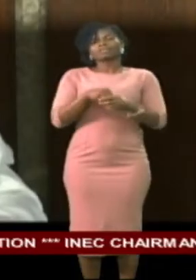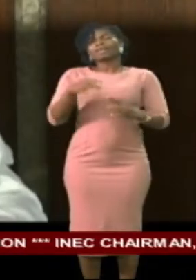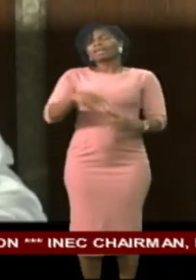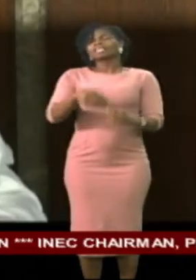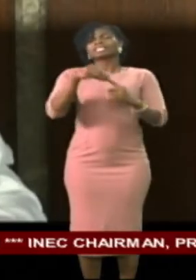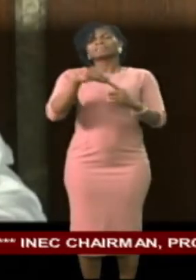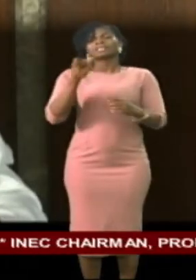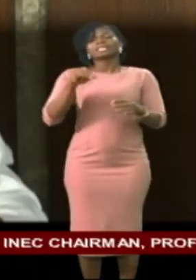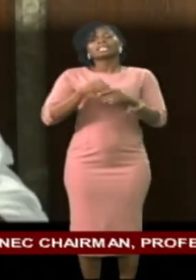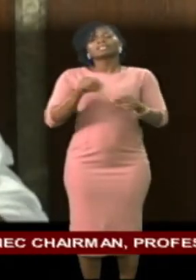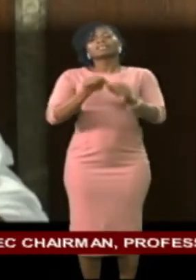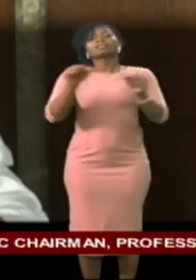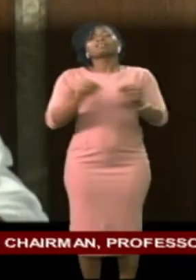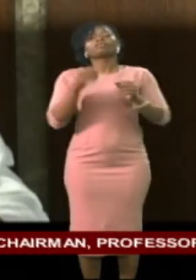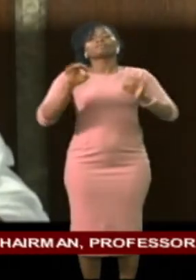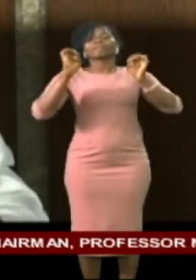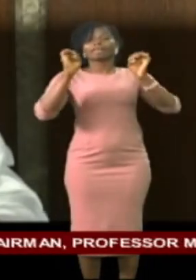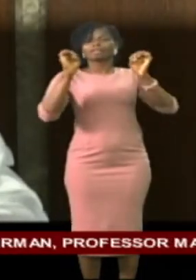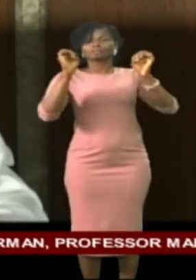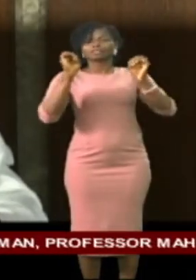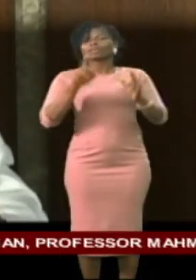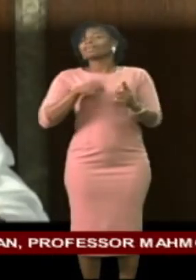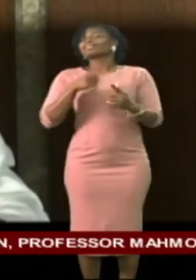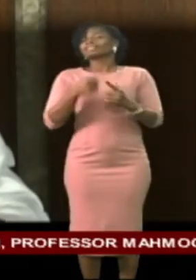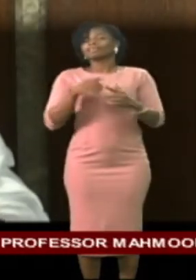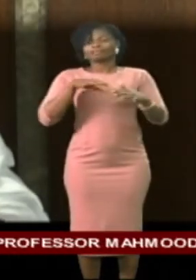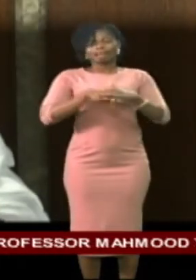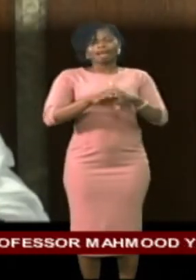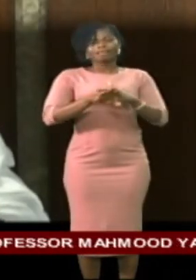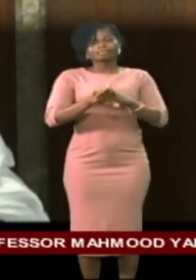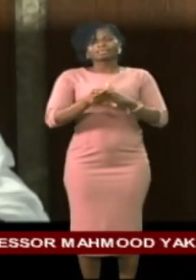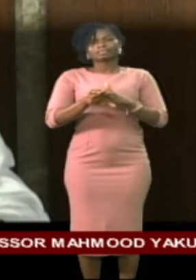especially in the area of education, then access,